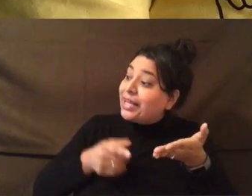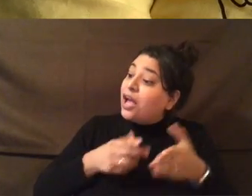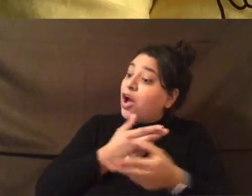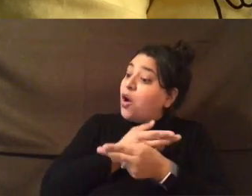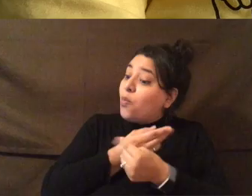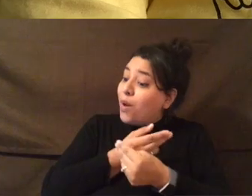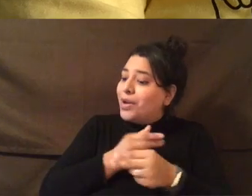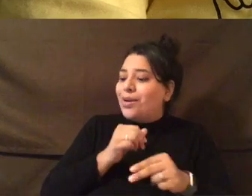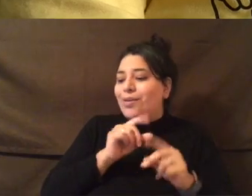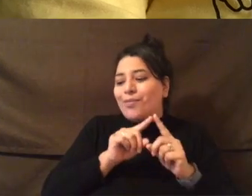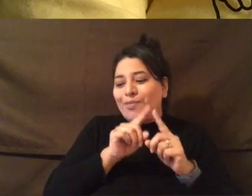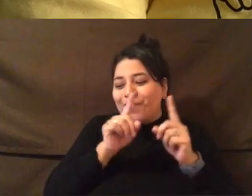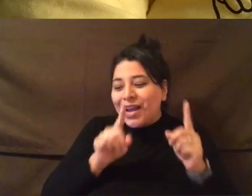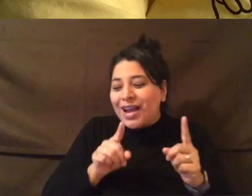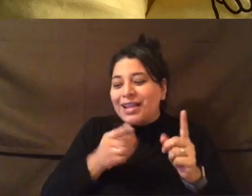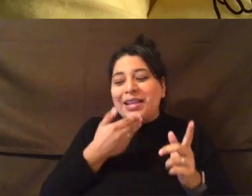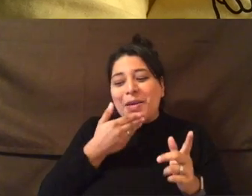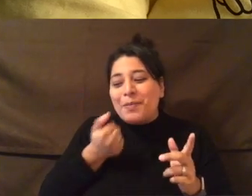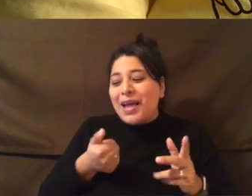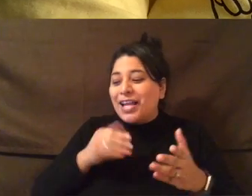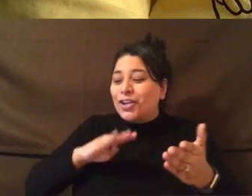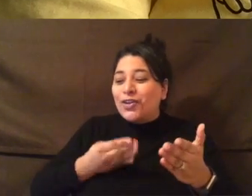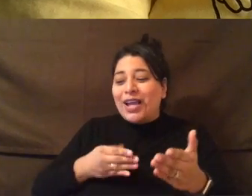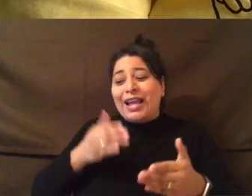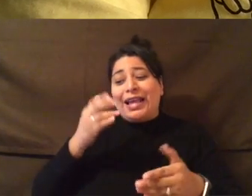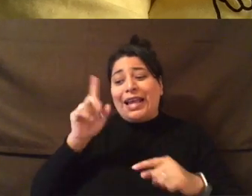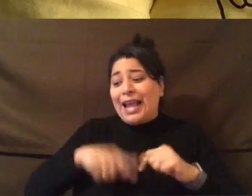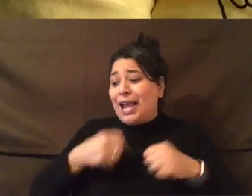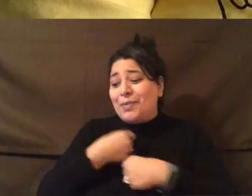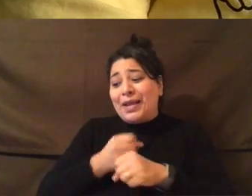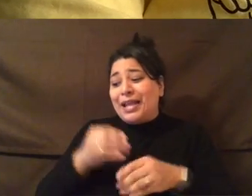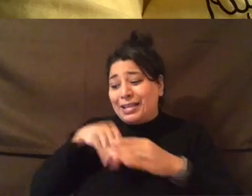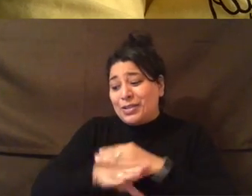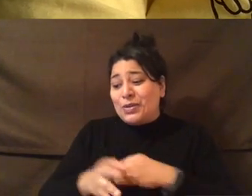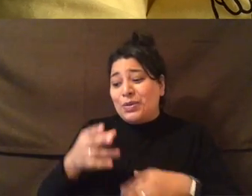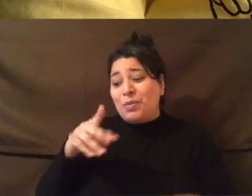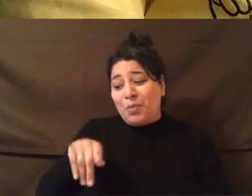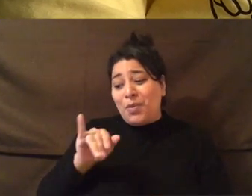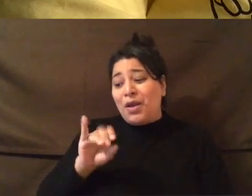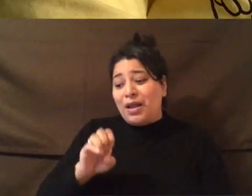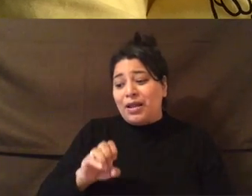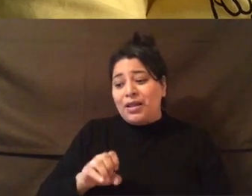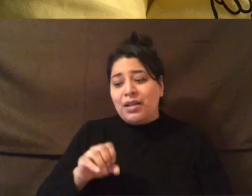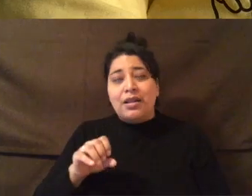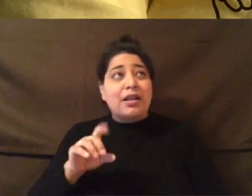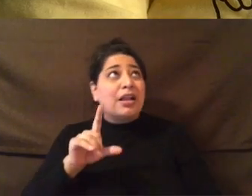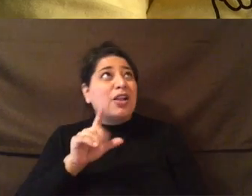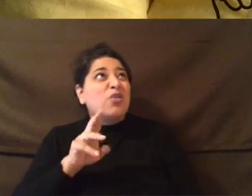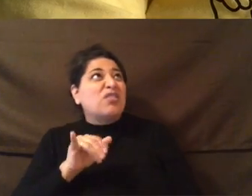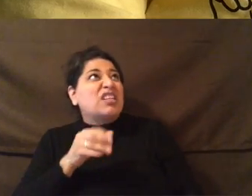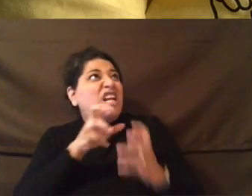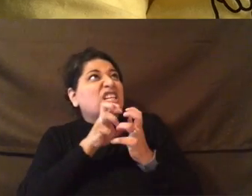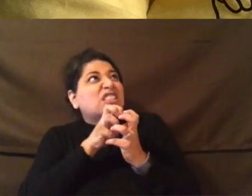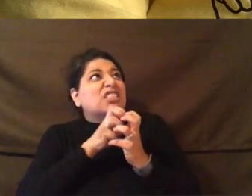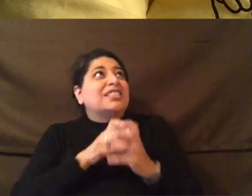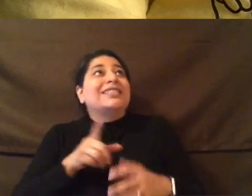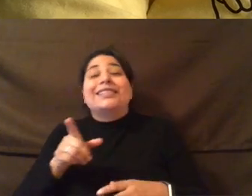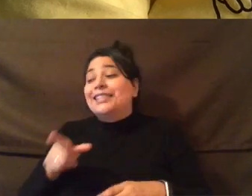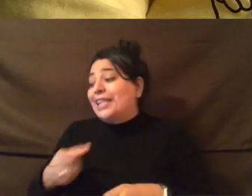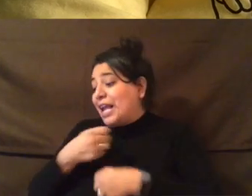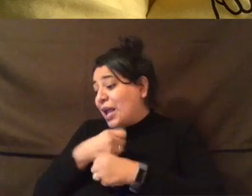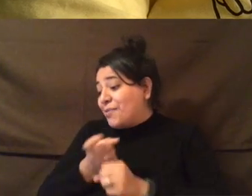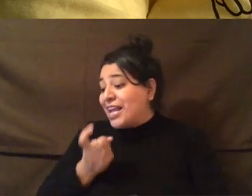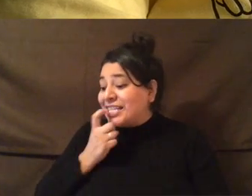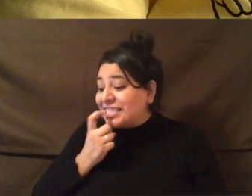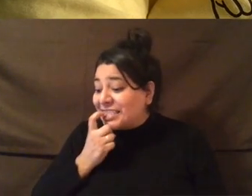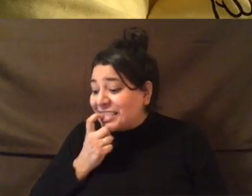me, is definitely a rabbit, but the best chef in the world would be hard-pressed to make him into a pie." Lucy growled.